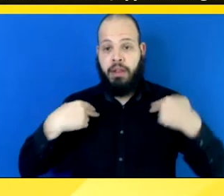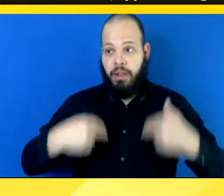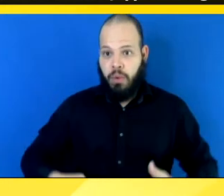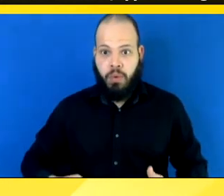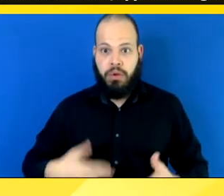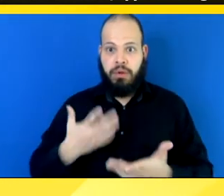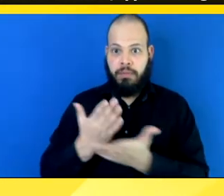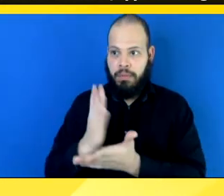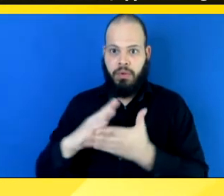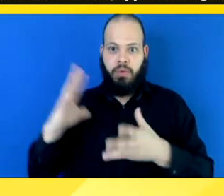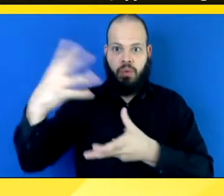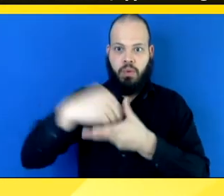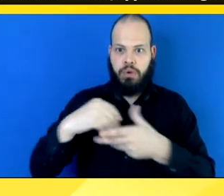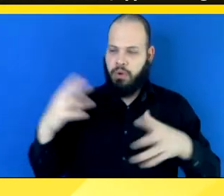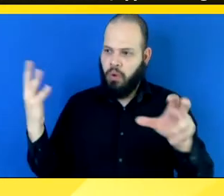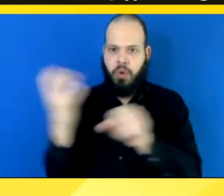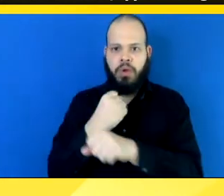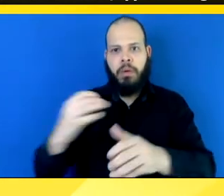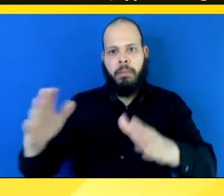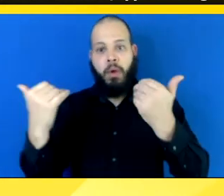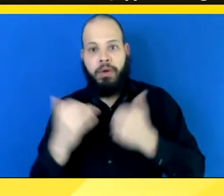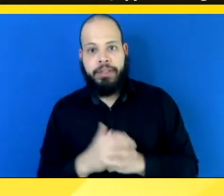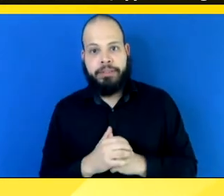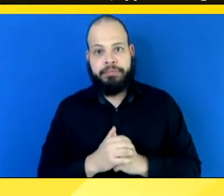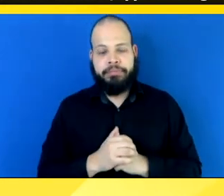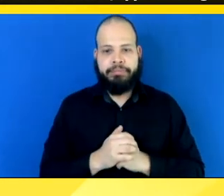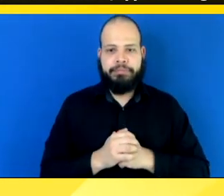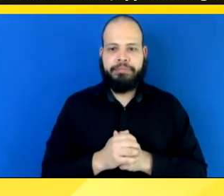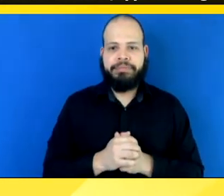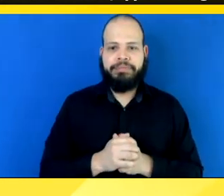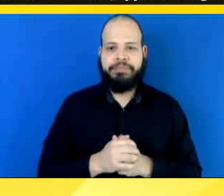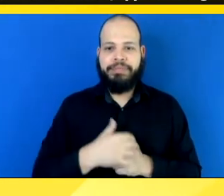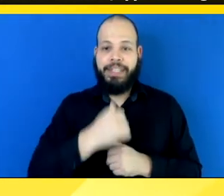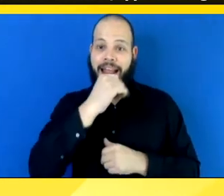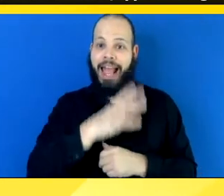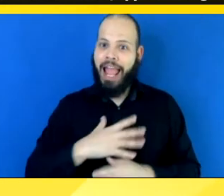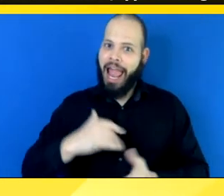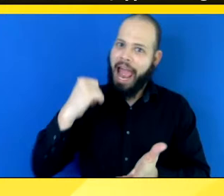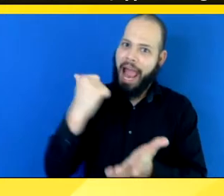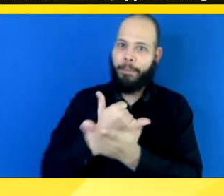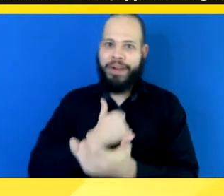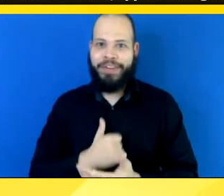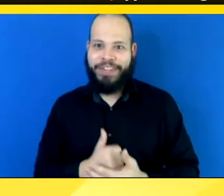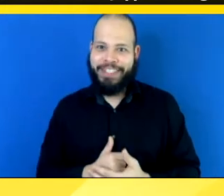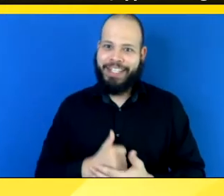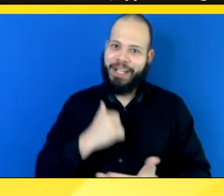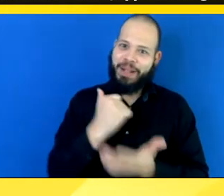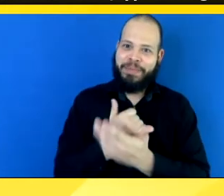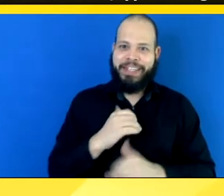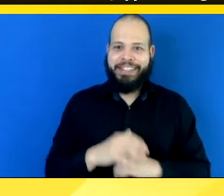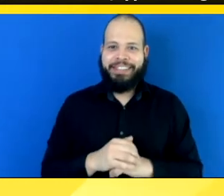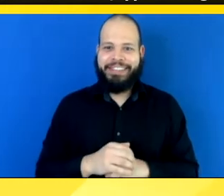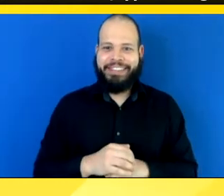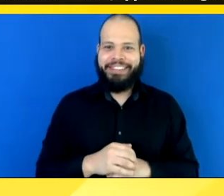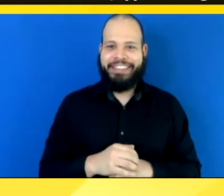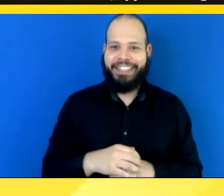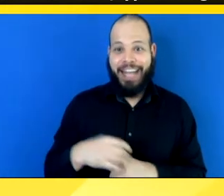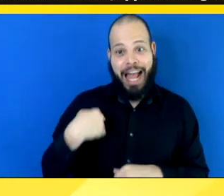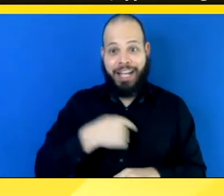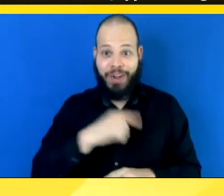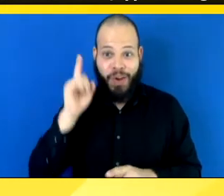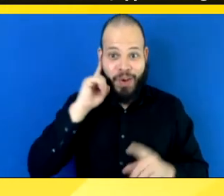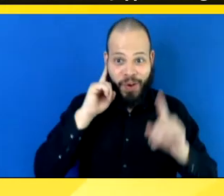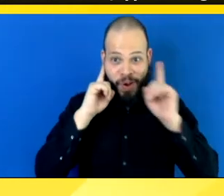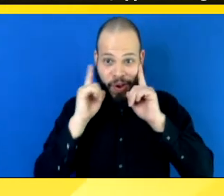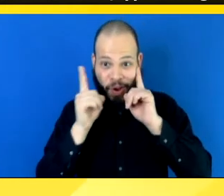Amen, amen, amen. We are hearing, we're getting excited, we are showing our solidarity. If